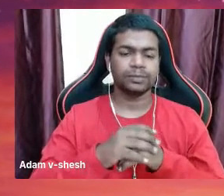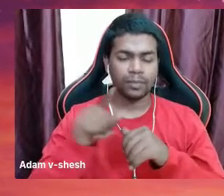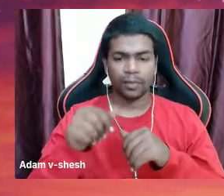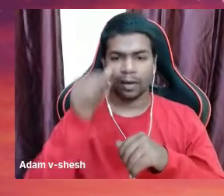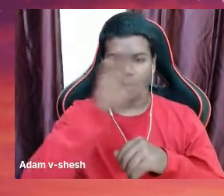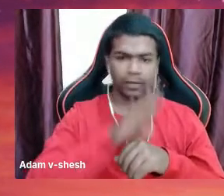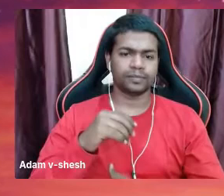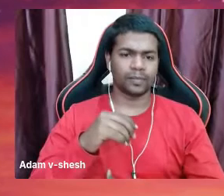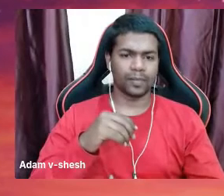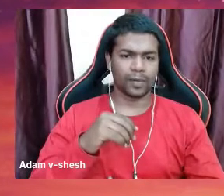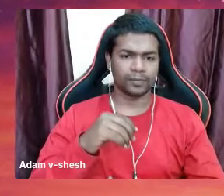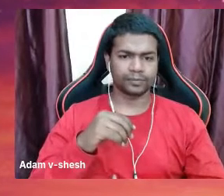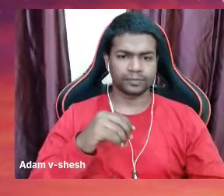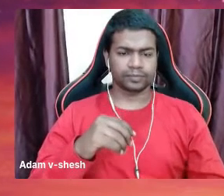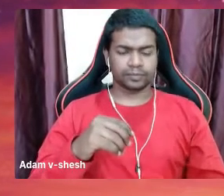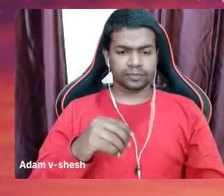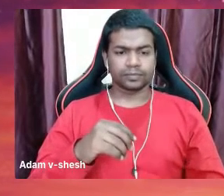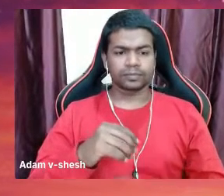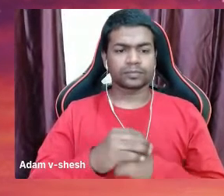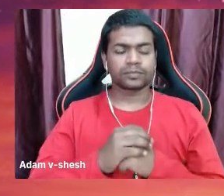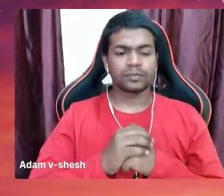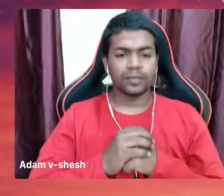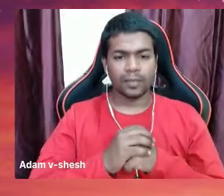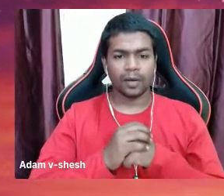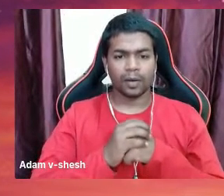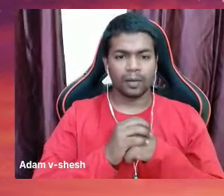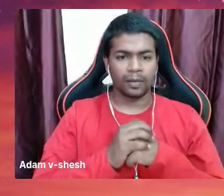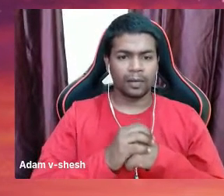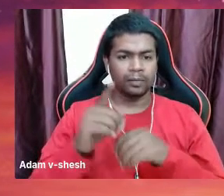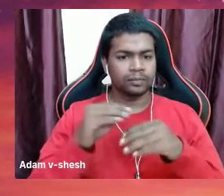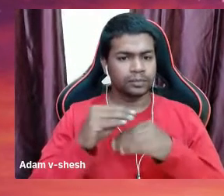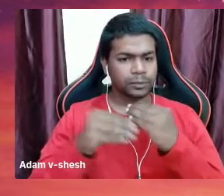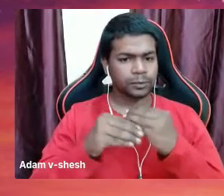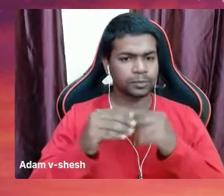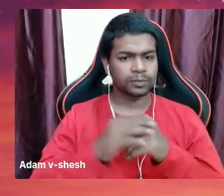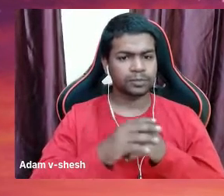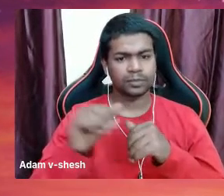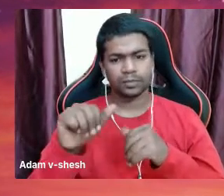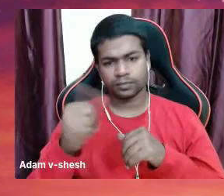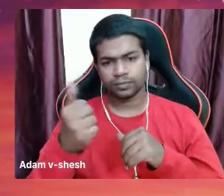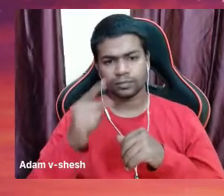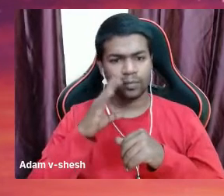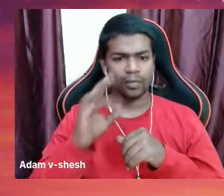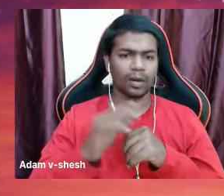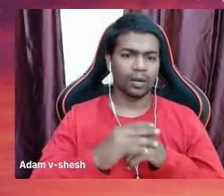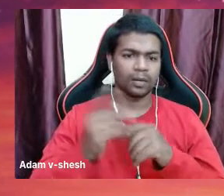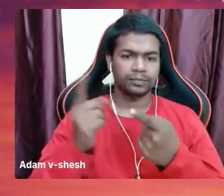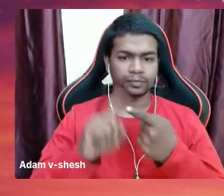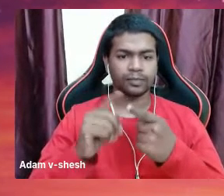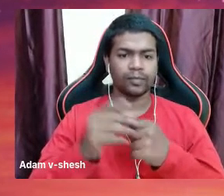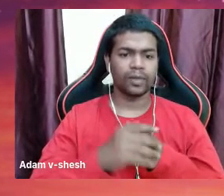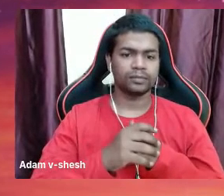at this point in time. Now, in addition, yeah, I feel the other important thing that has happened is